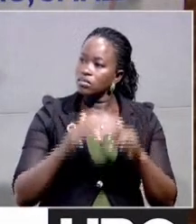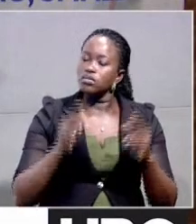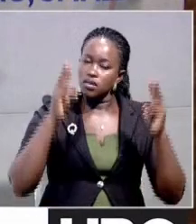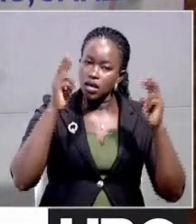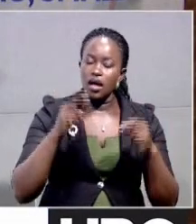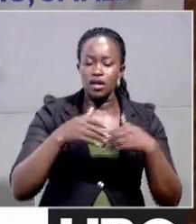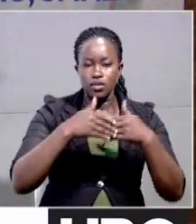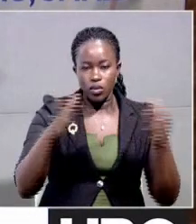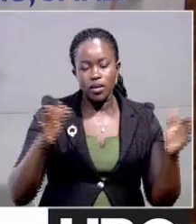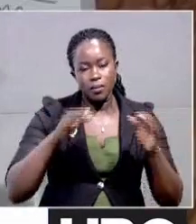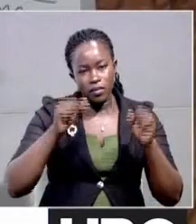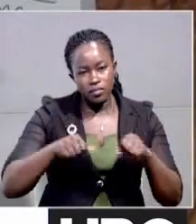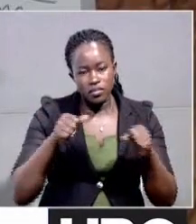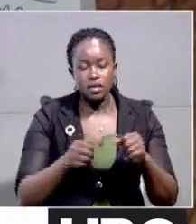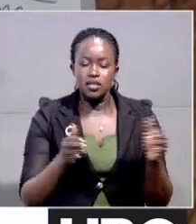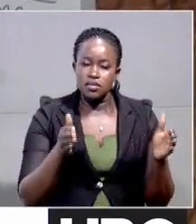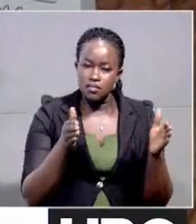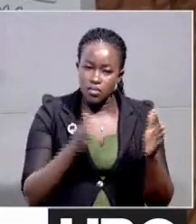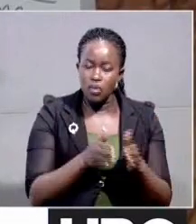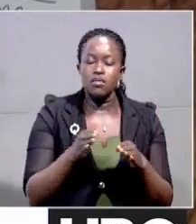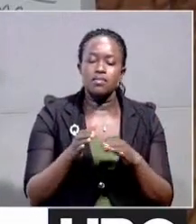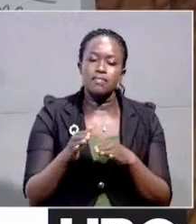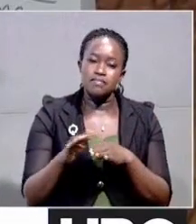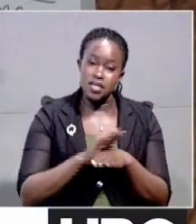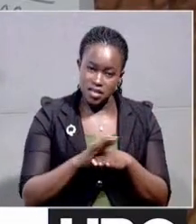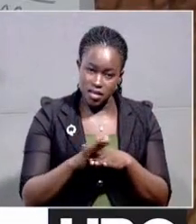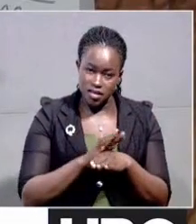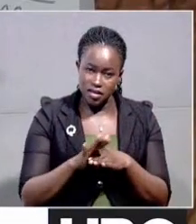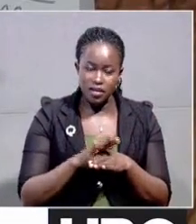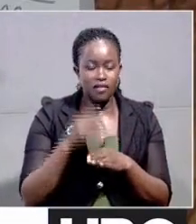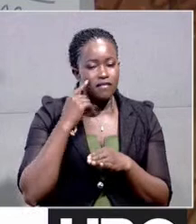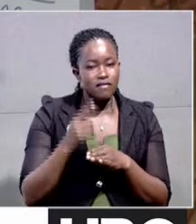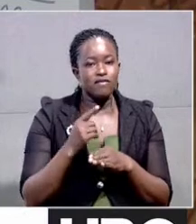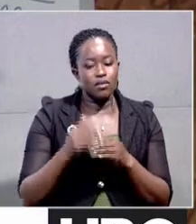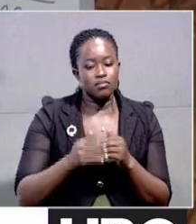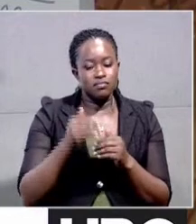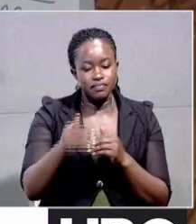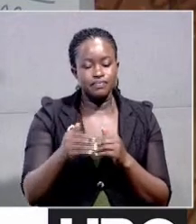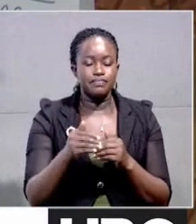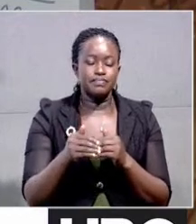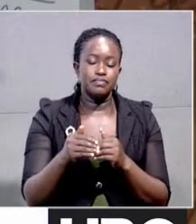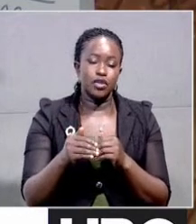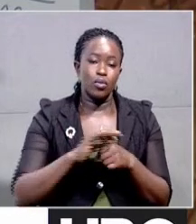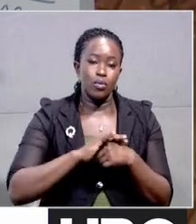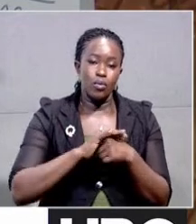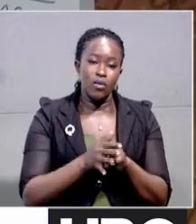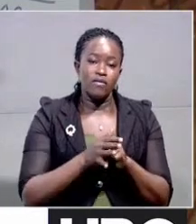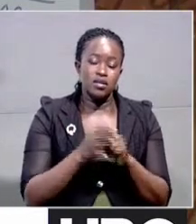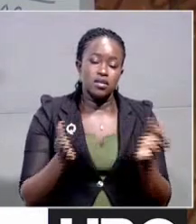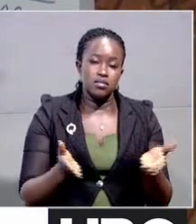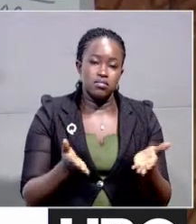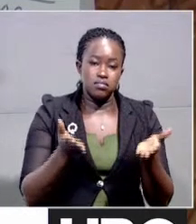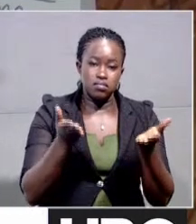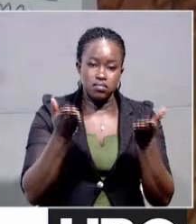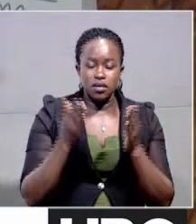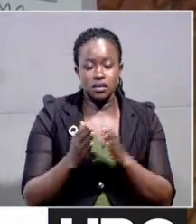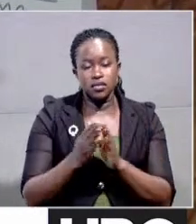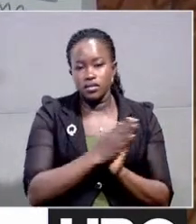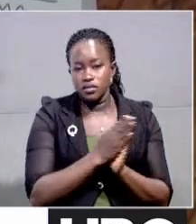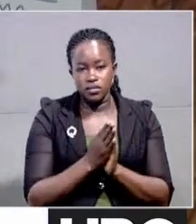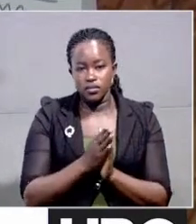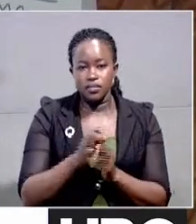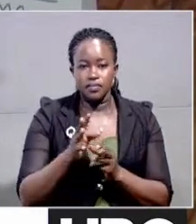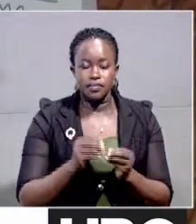Micro, Small and Medium-Sized Enterprises for Post-COVID-19 Recovery. Shaidat Nasaku, UBC